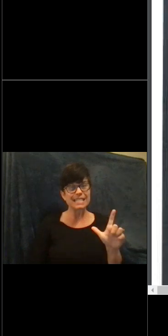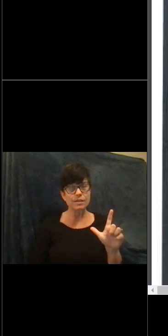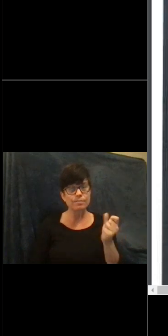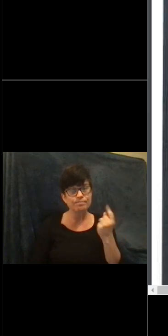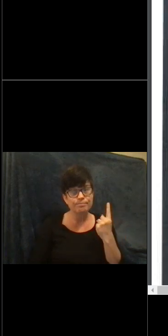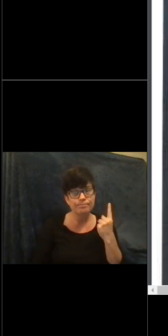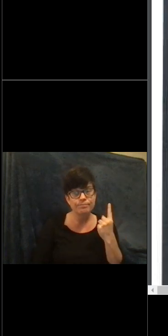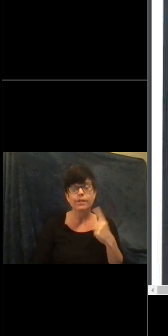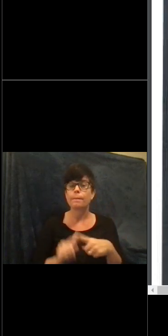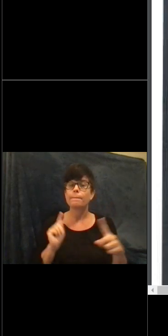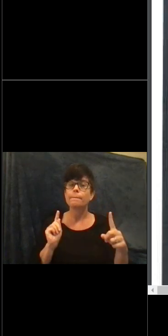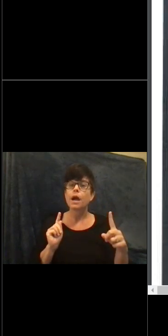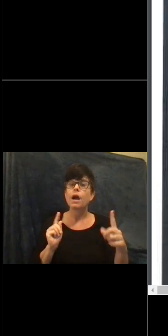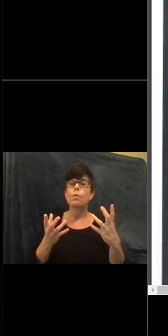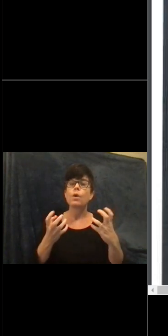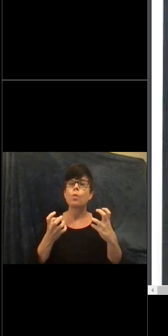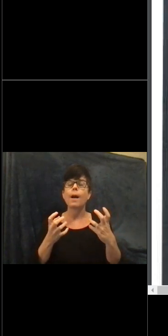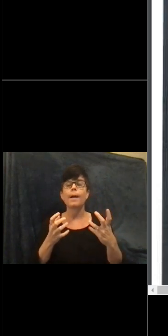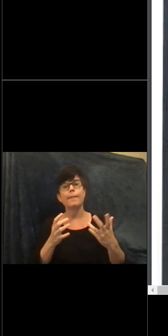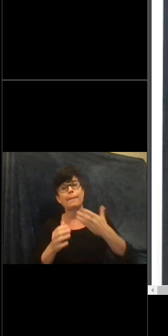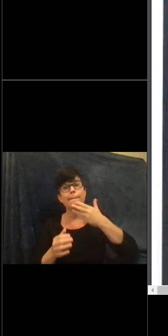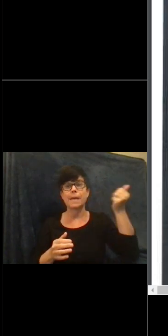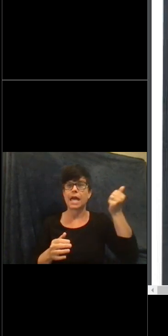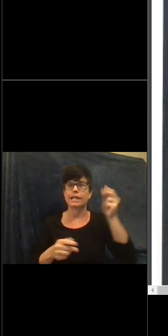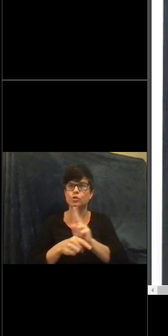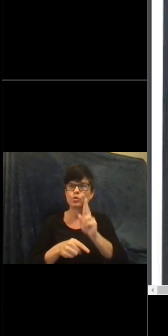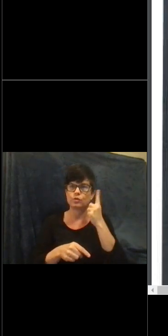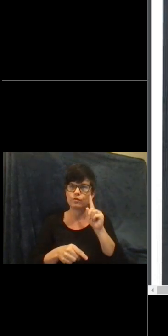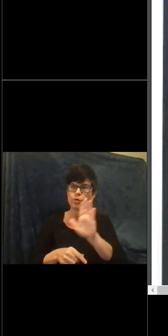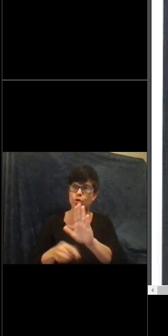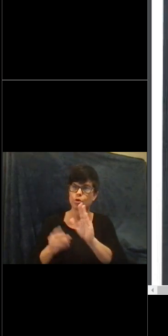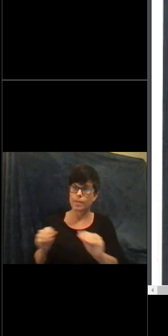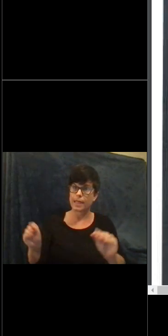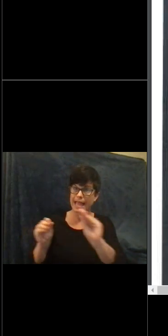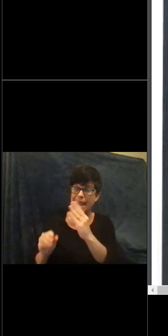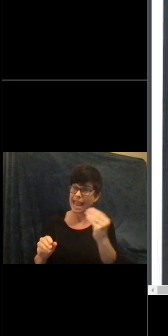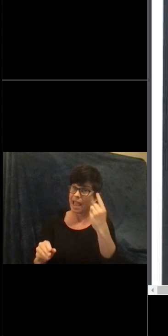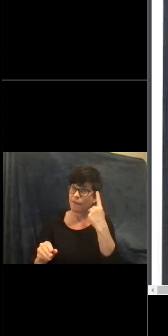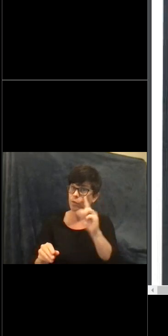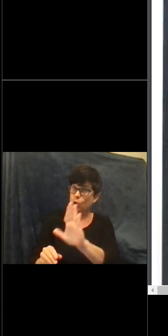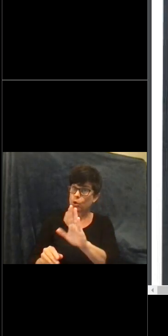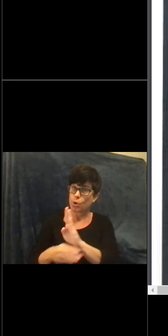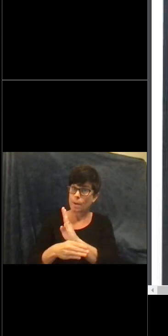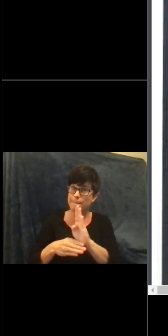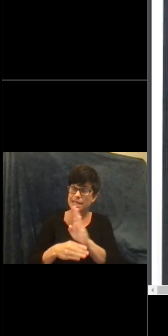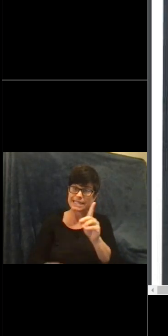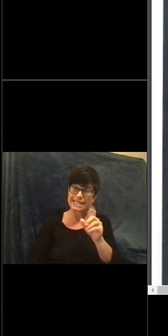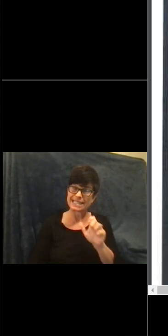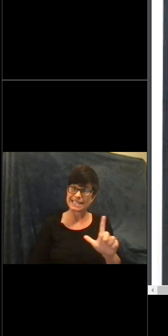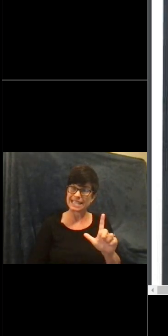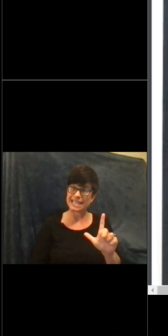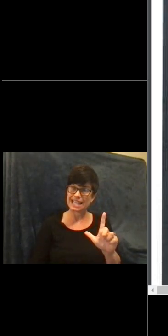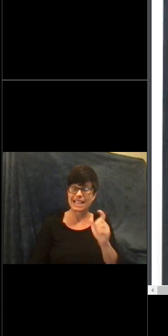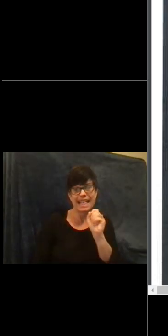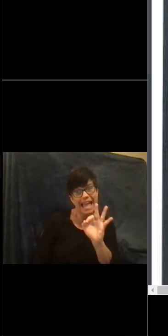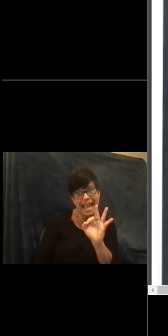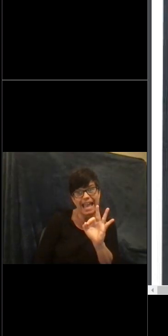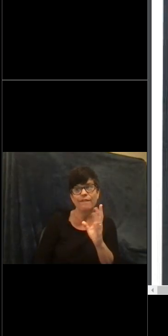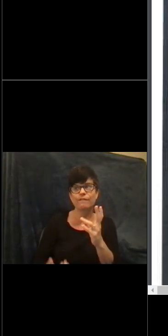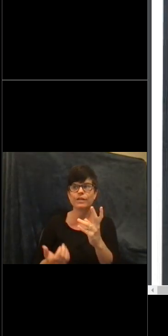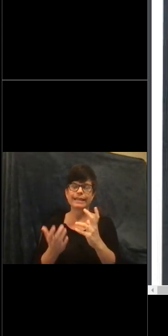want the best and highest use for your land and the best and highest use for your business deal. And so if anything is going to cut into that bottom